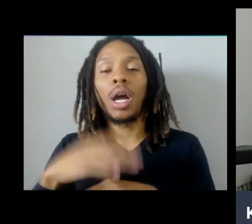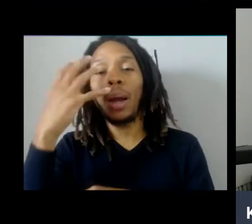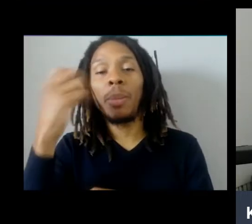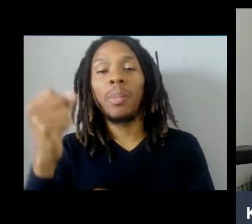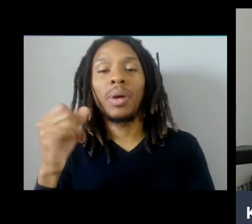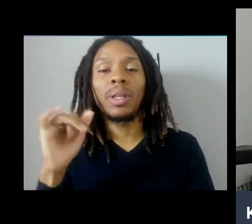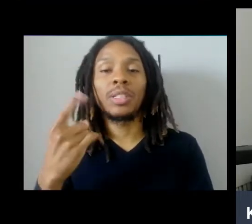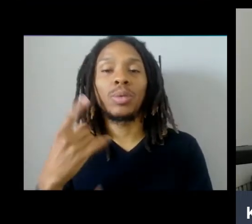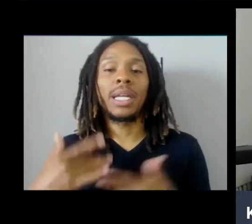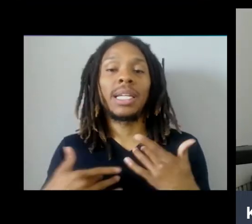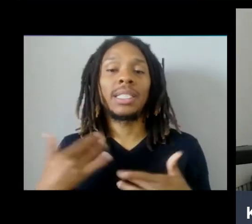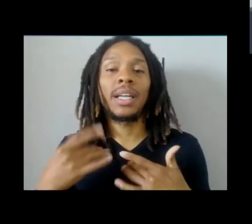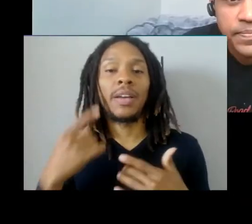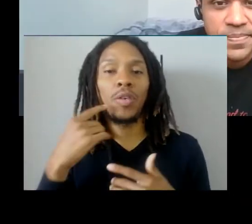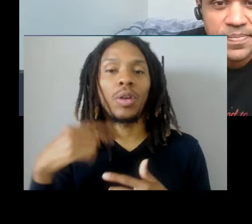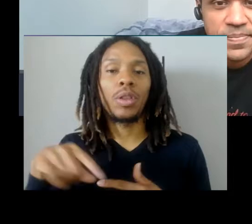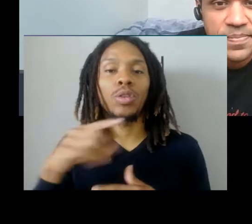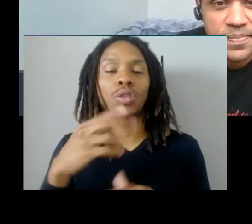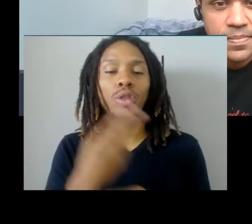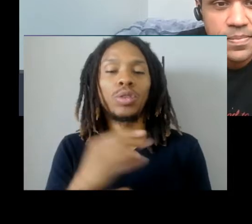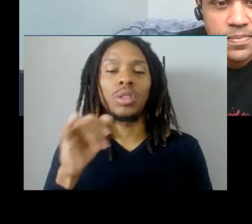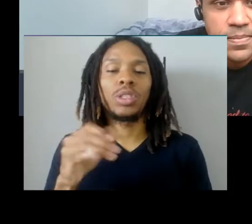for those that use JSON.